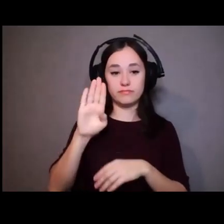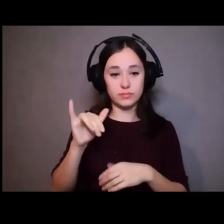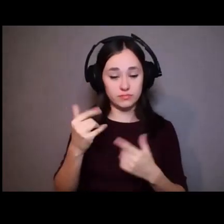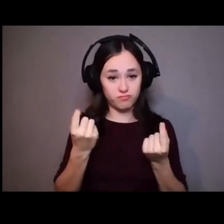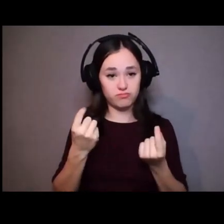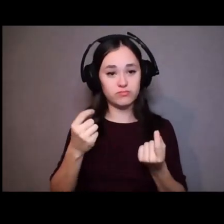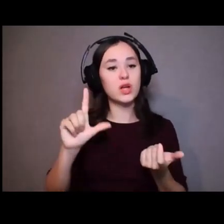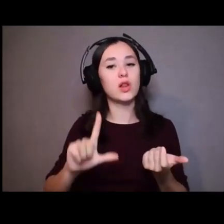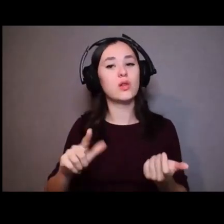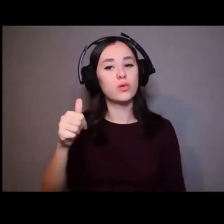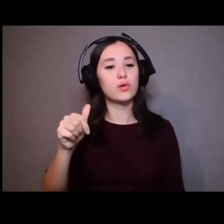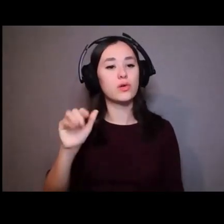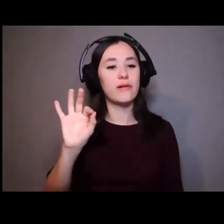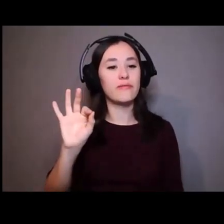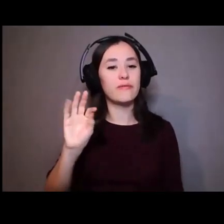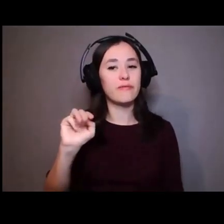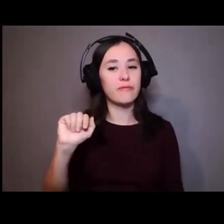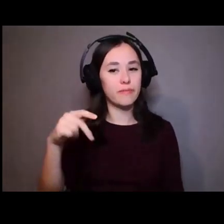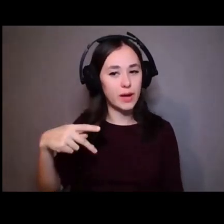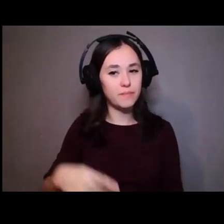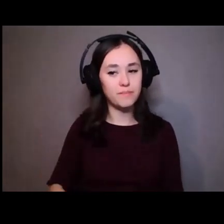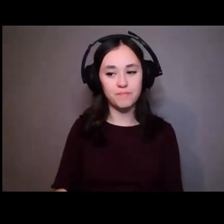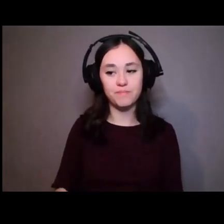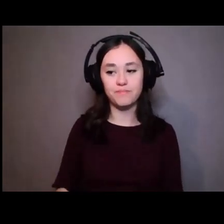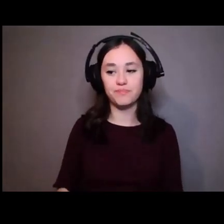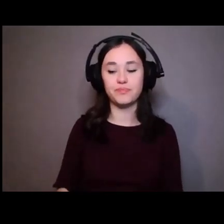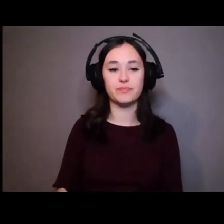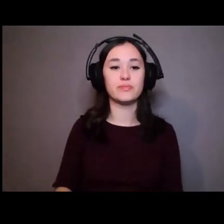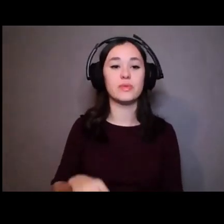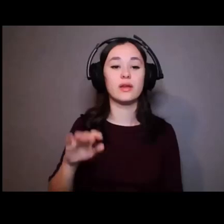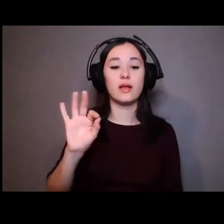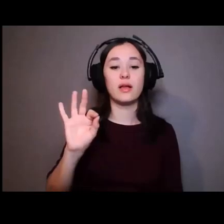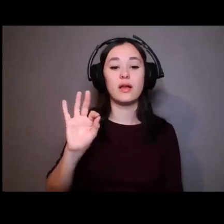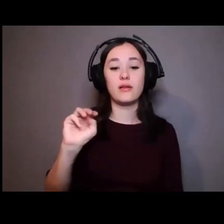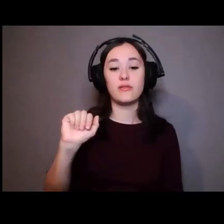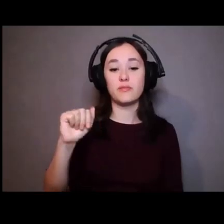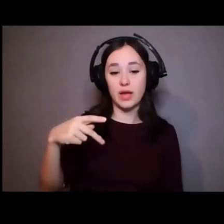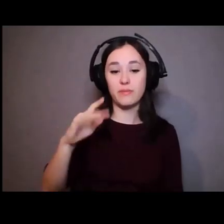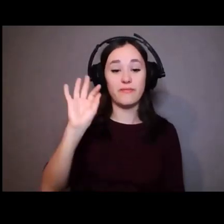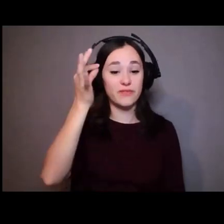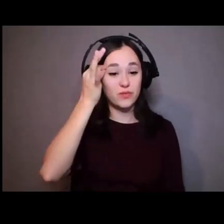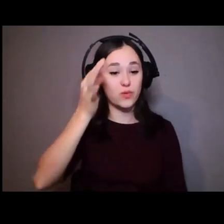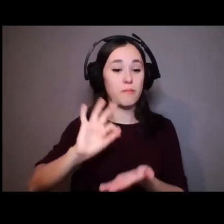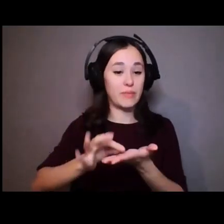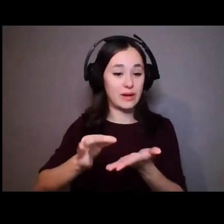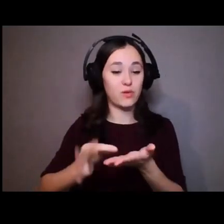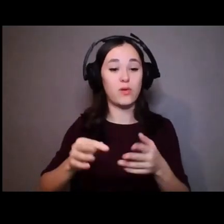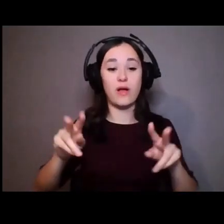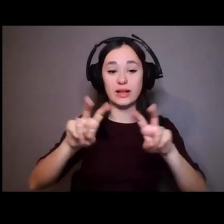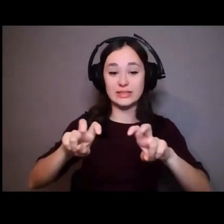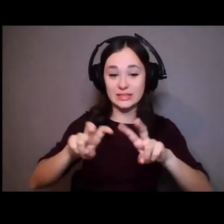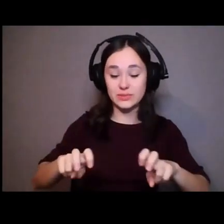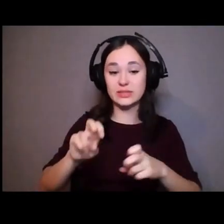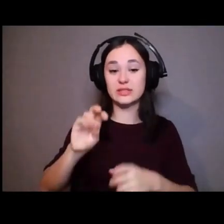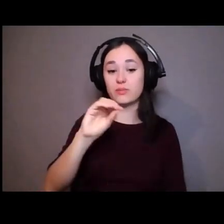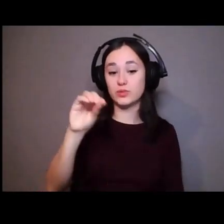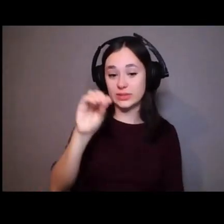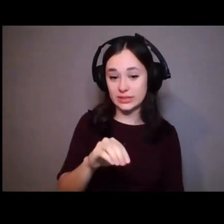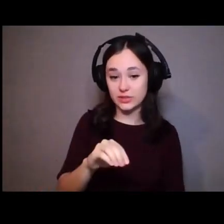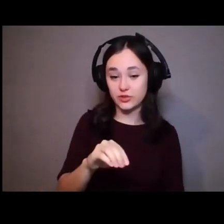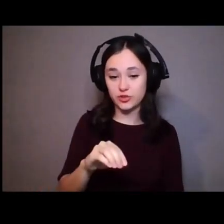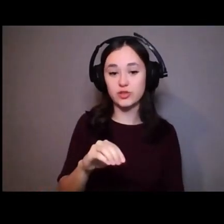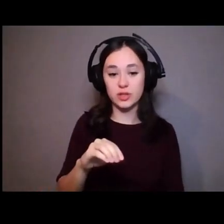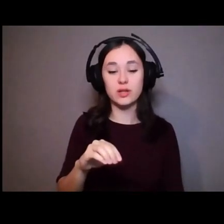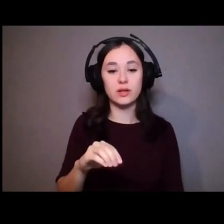FMAP. A state's FMAP, or Federal Medical Assistance Percentage, governs the proportion